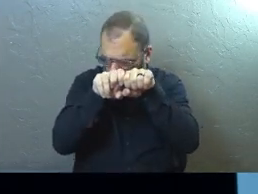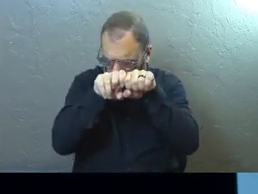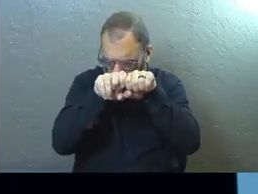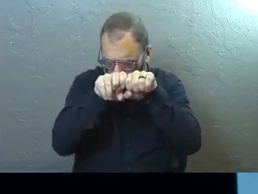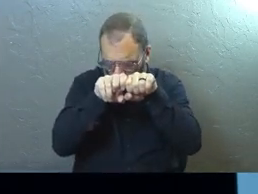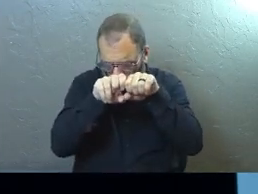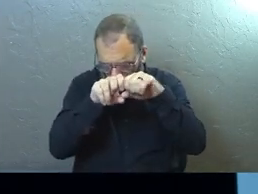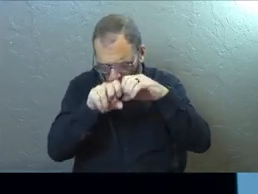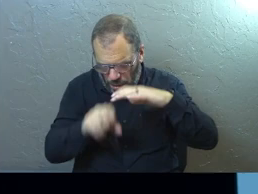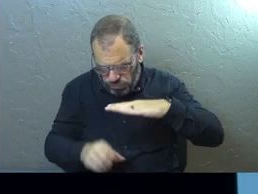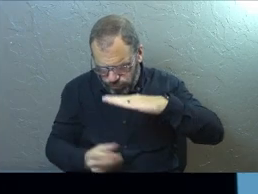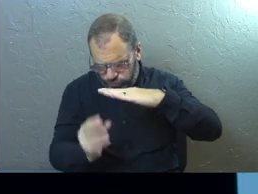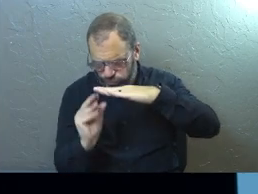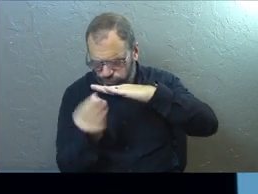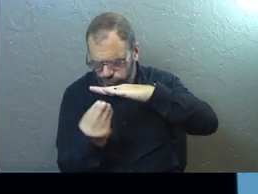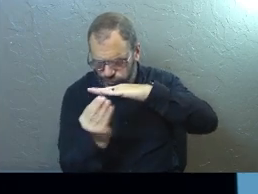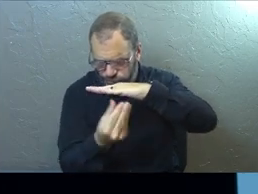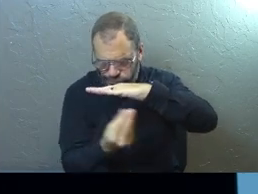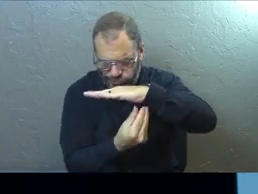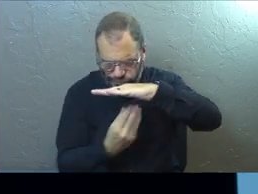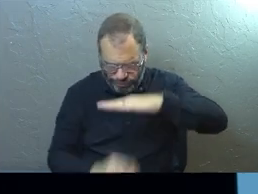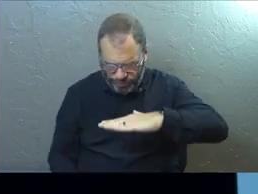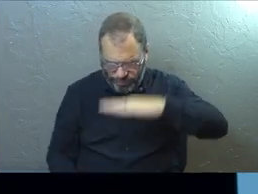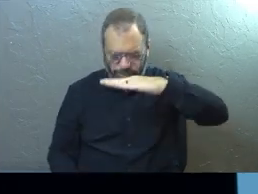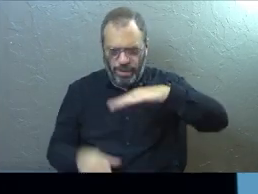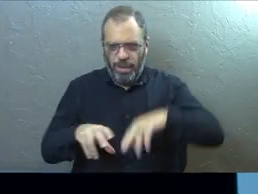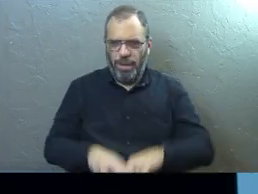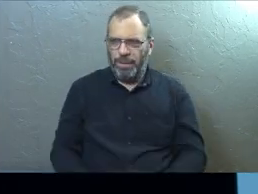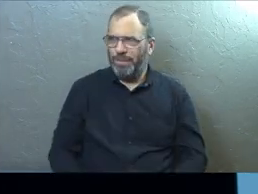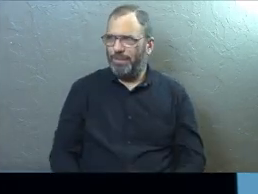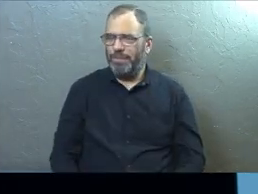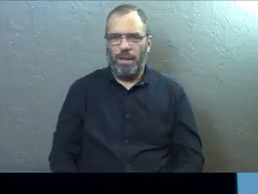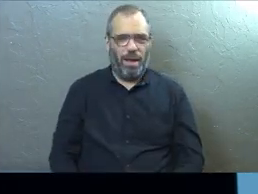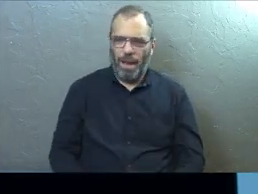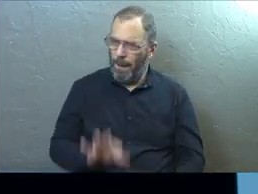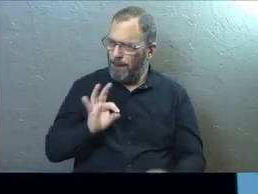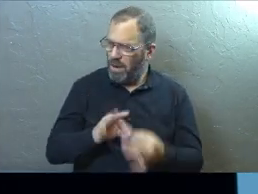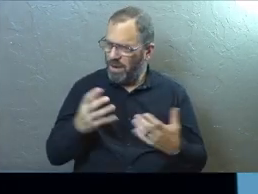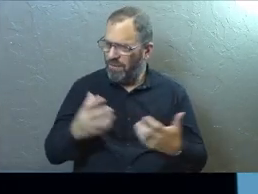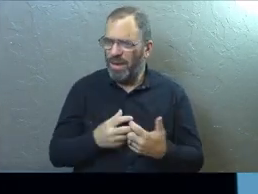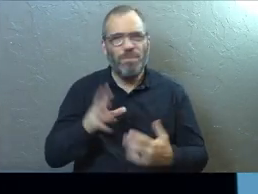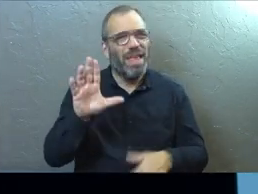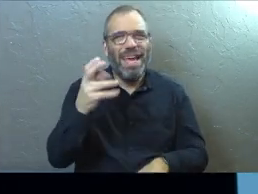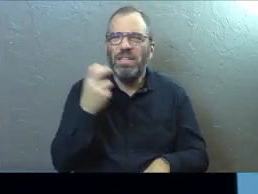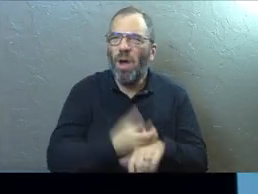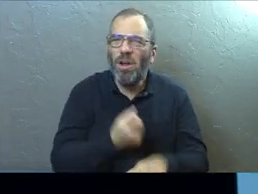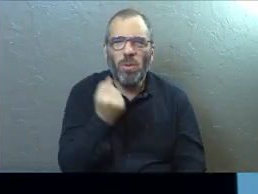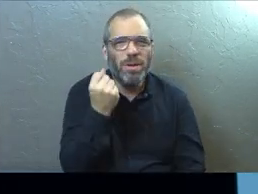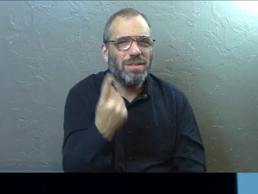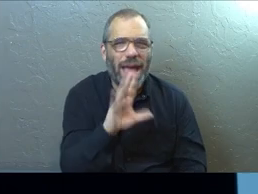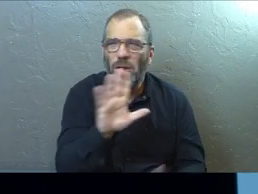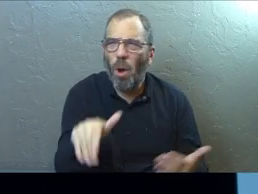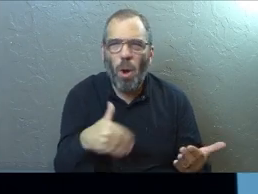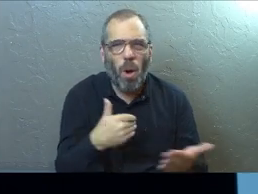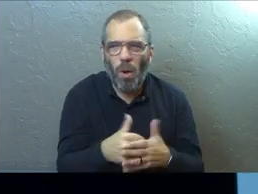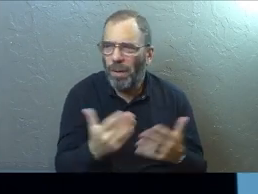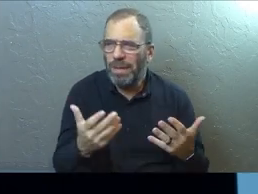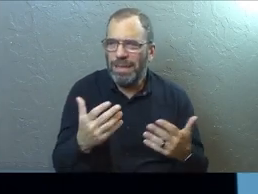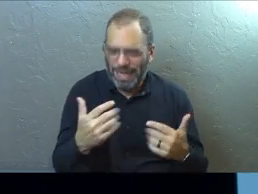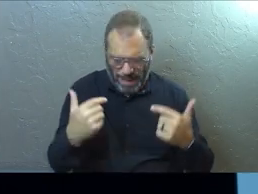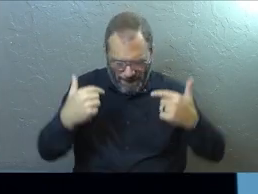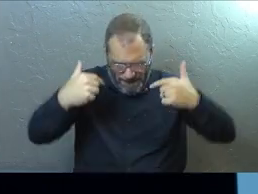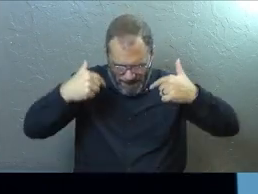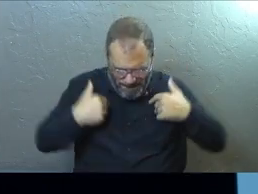is how this works in my life. It's so hard to understand and to know all of these things as